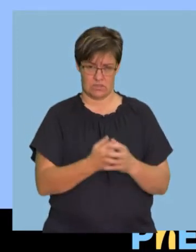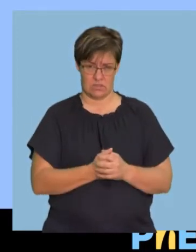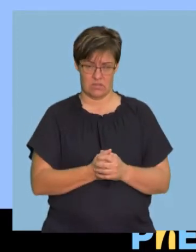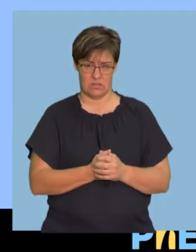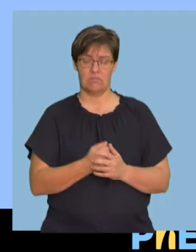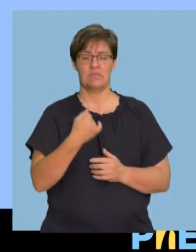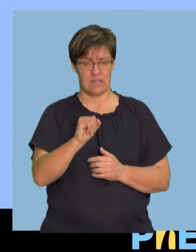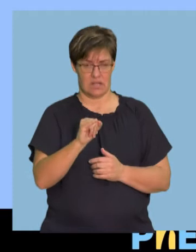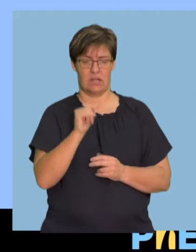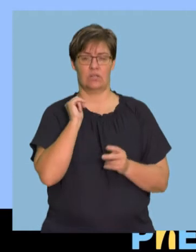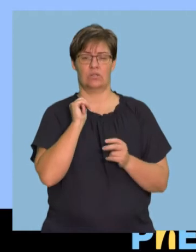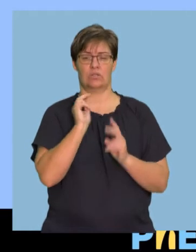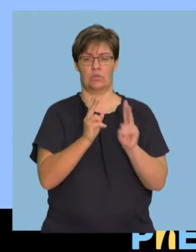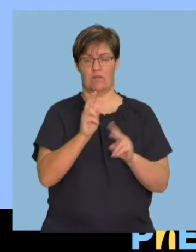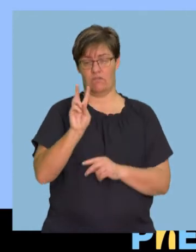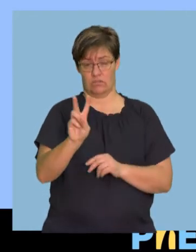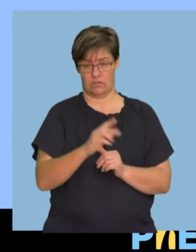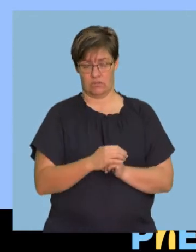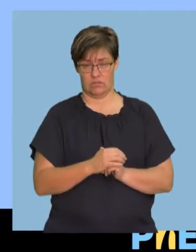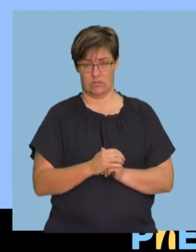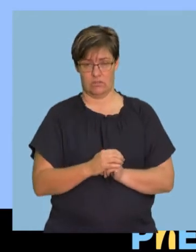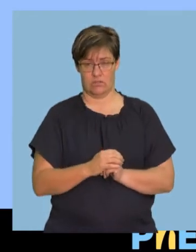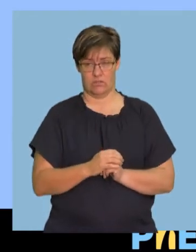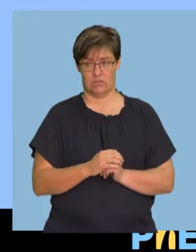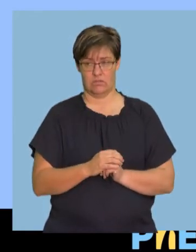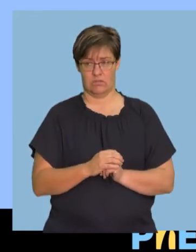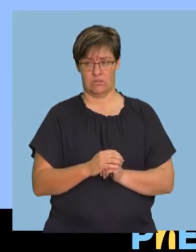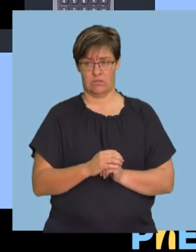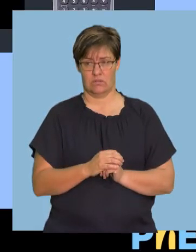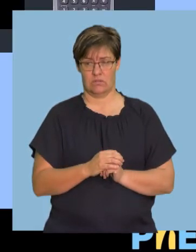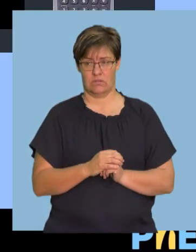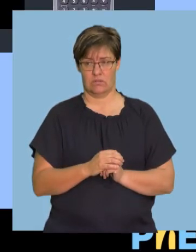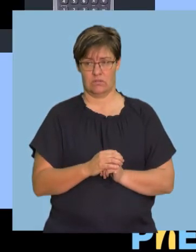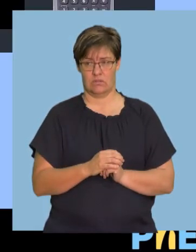source, okay, which is 12 volts. Right. Now let's go back to our